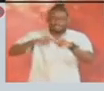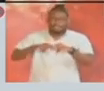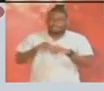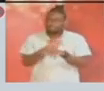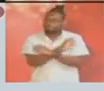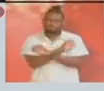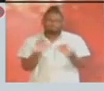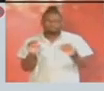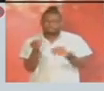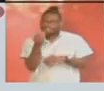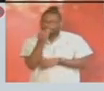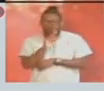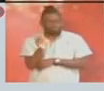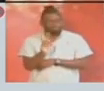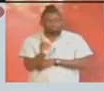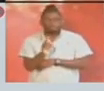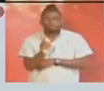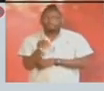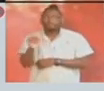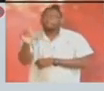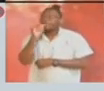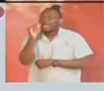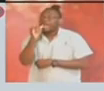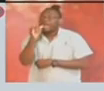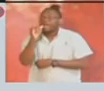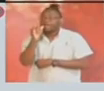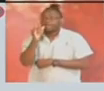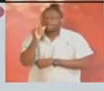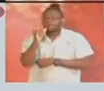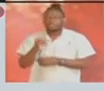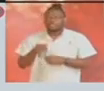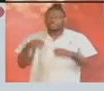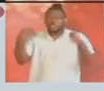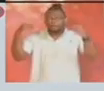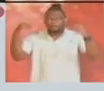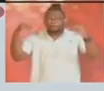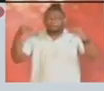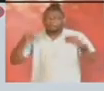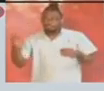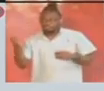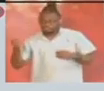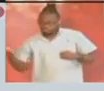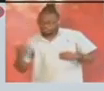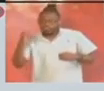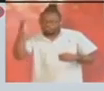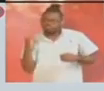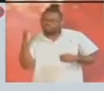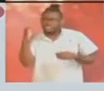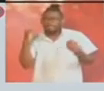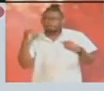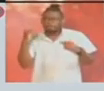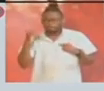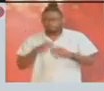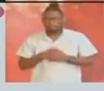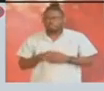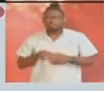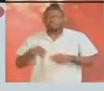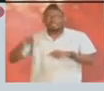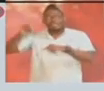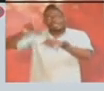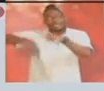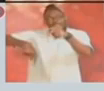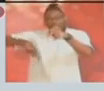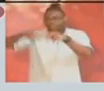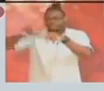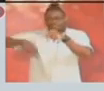bars, casinos, and cinemas. So let me repeat. When these regulations kick in later tonight